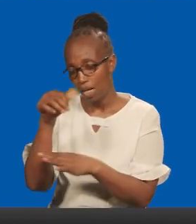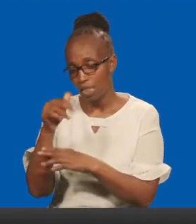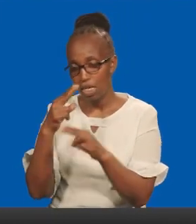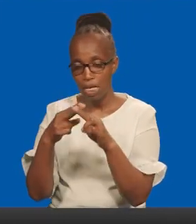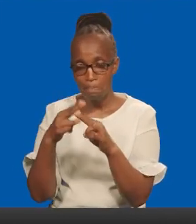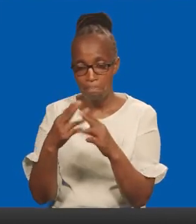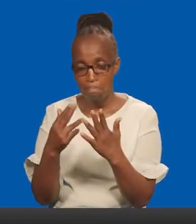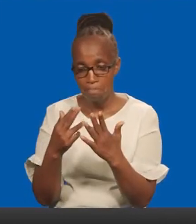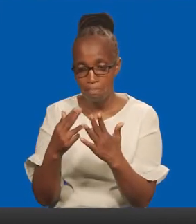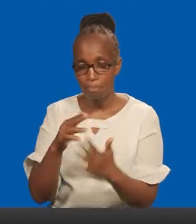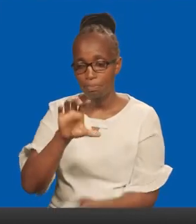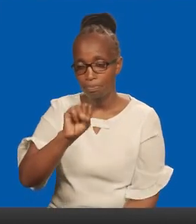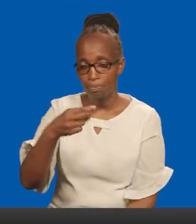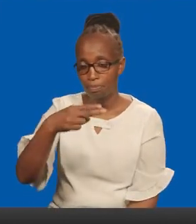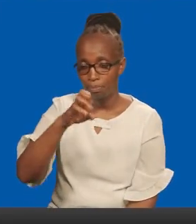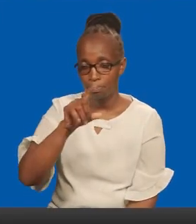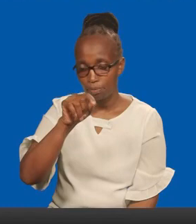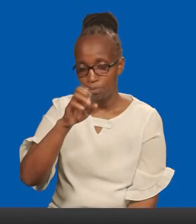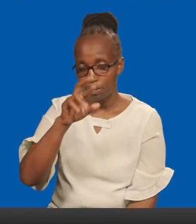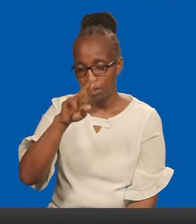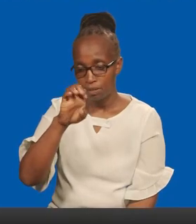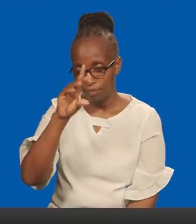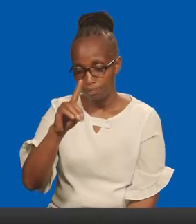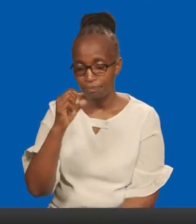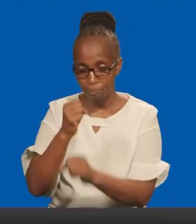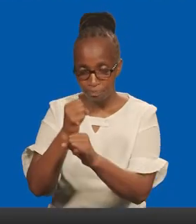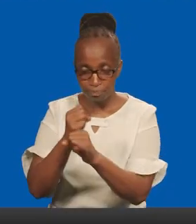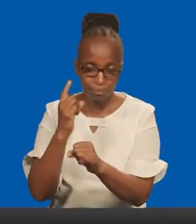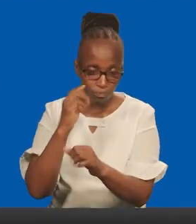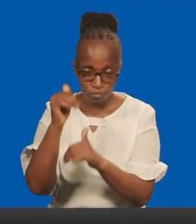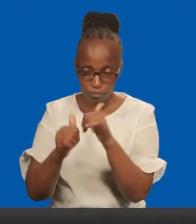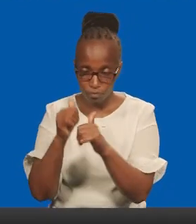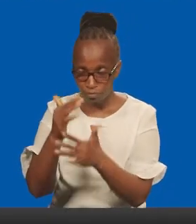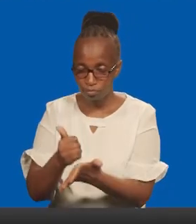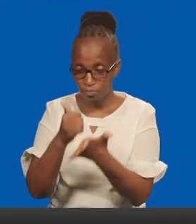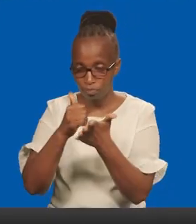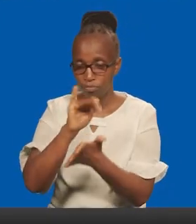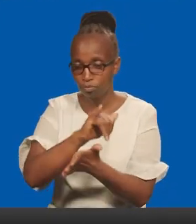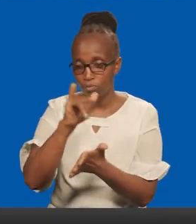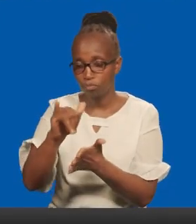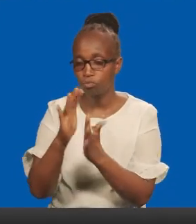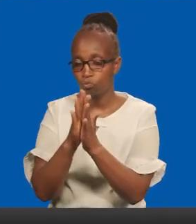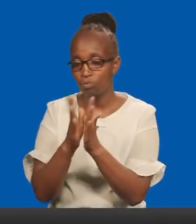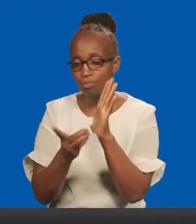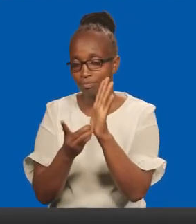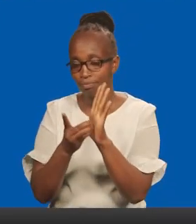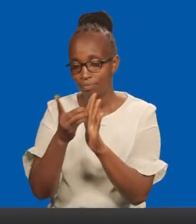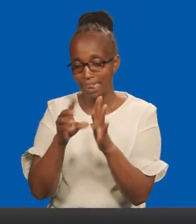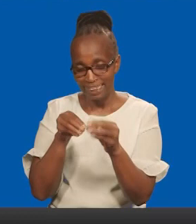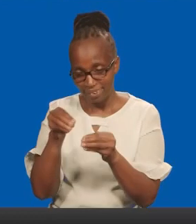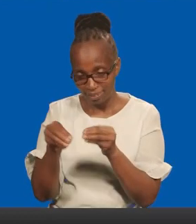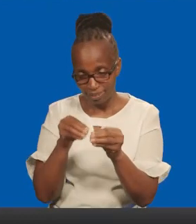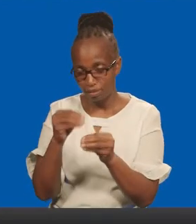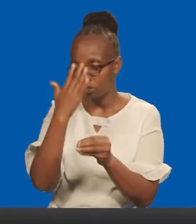we have what is called sheltered workshop. Sheltered workshop helps children with a developmental disability in